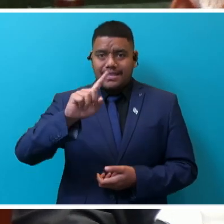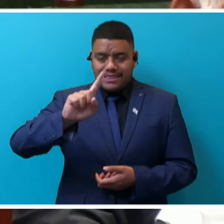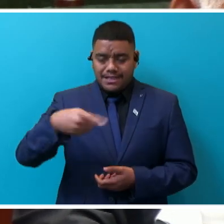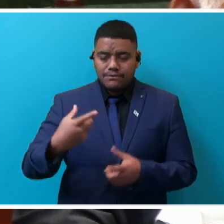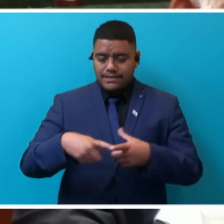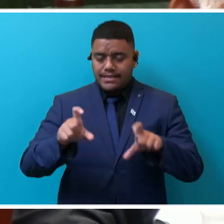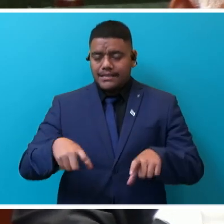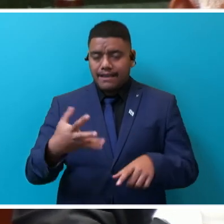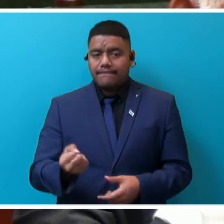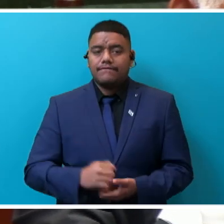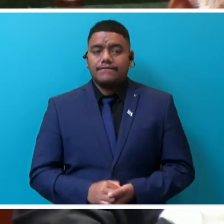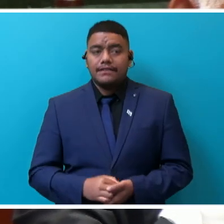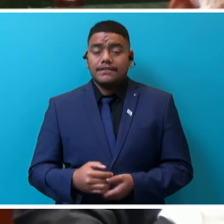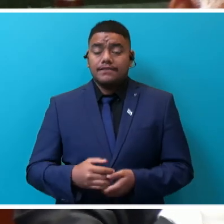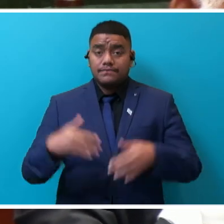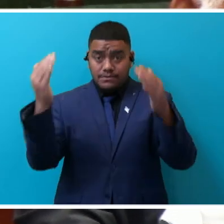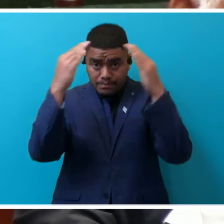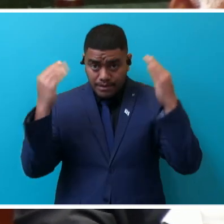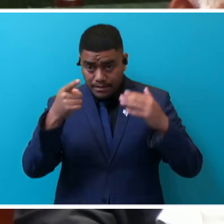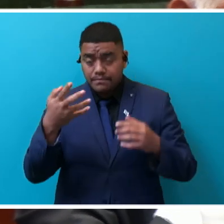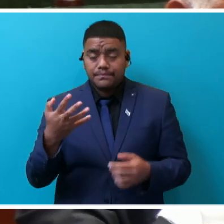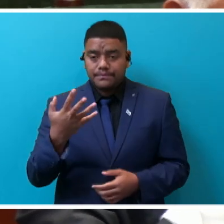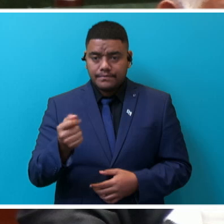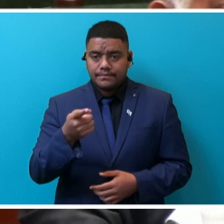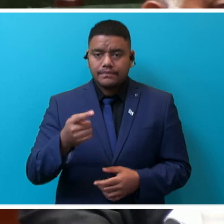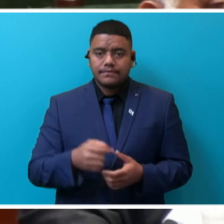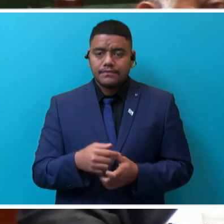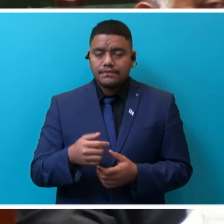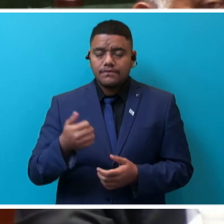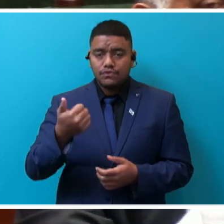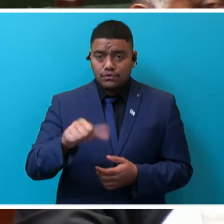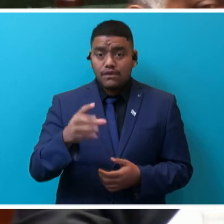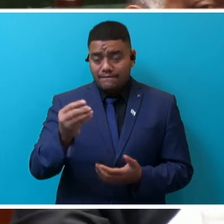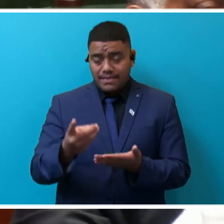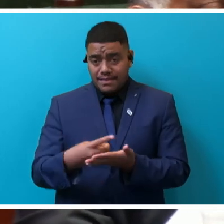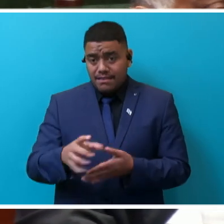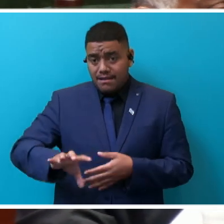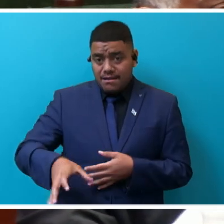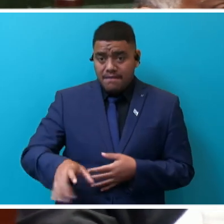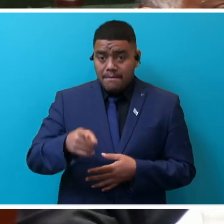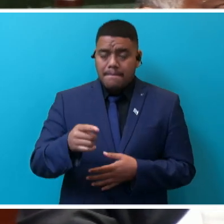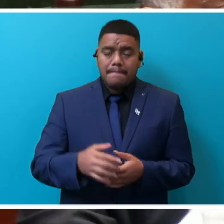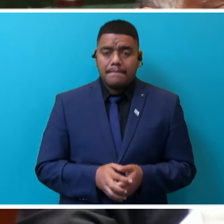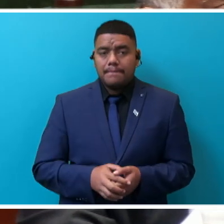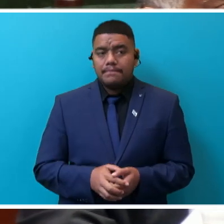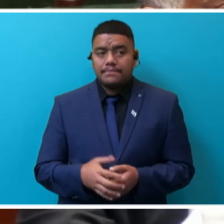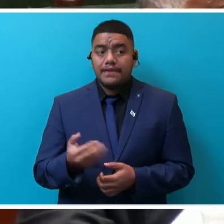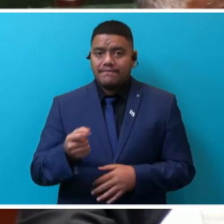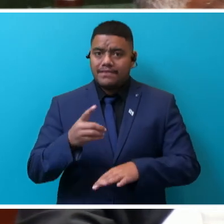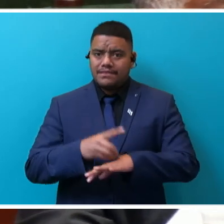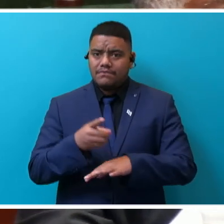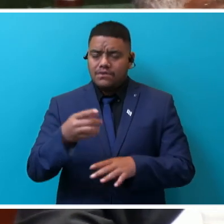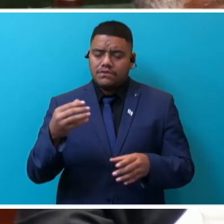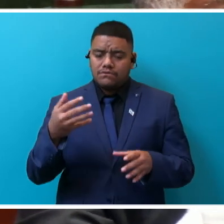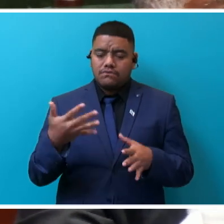cases. Mr. Speaker, to ensure coordination and effective utilization of the data hub, our bilateral Disability Inclusion